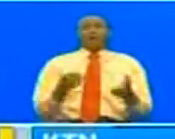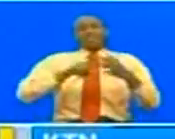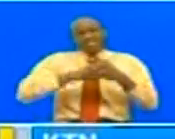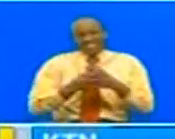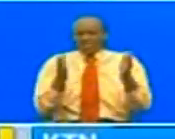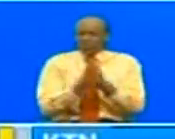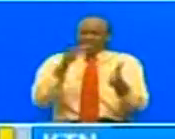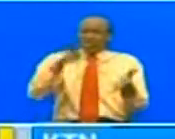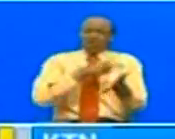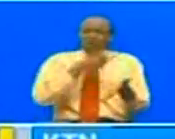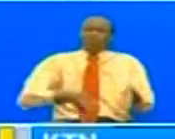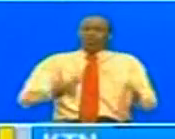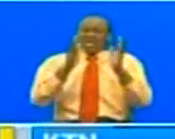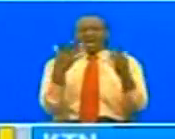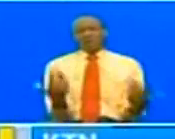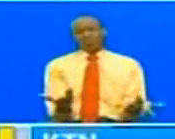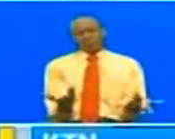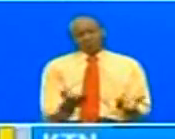started on the wrong footing.